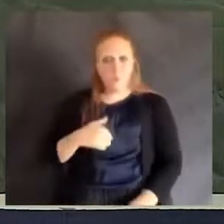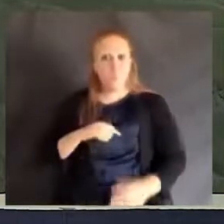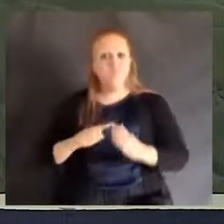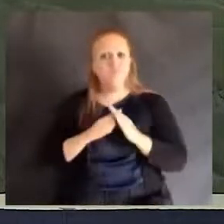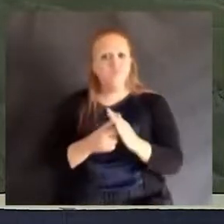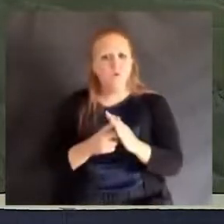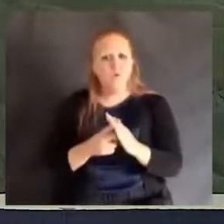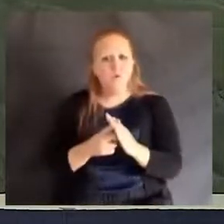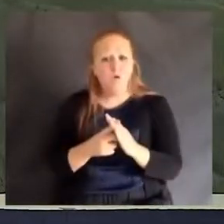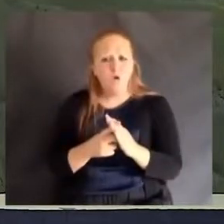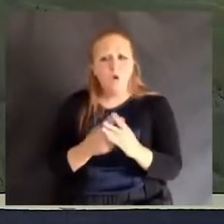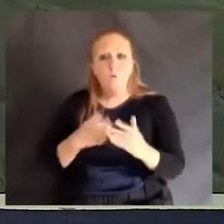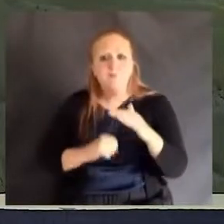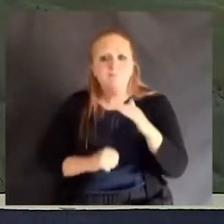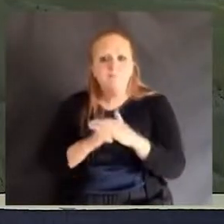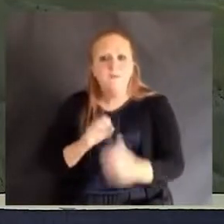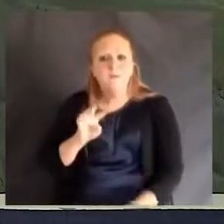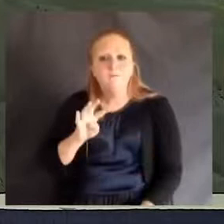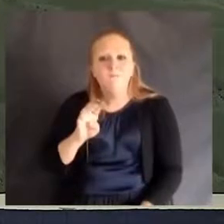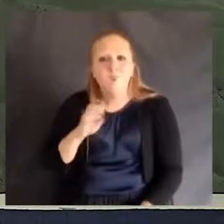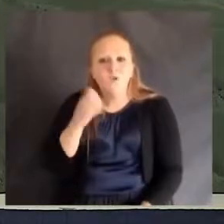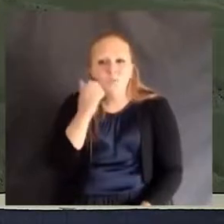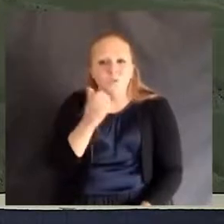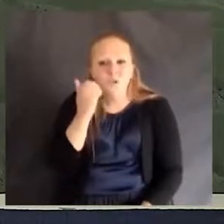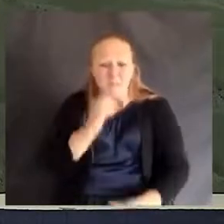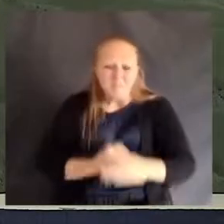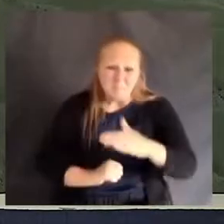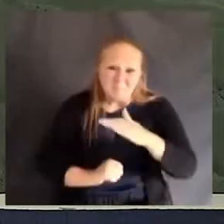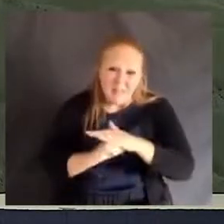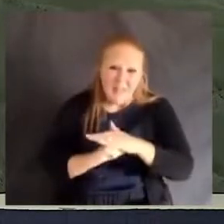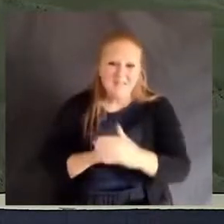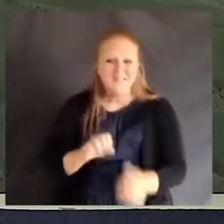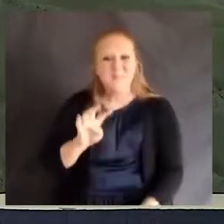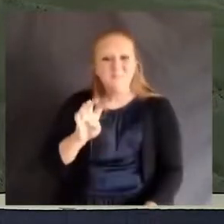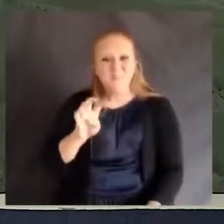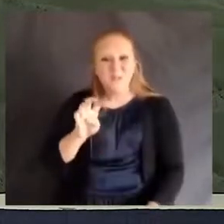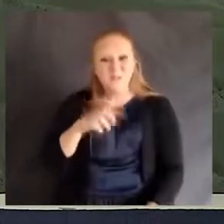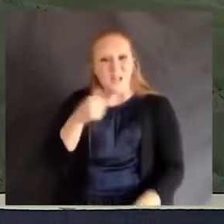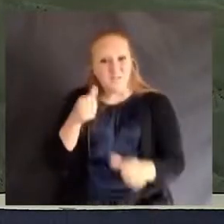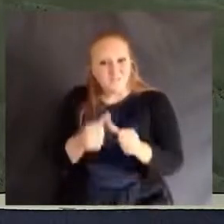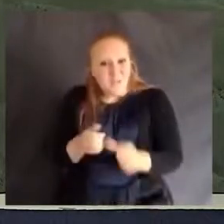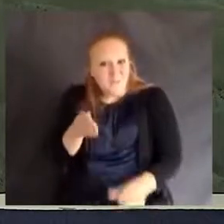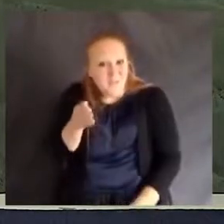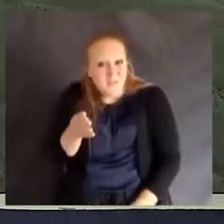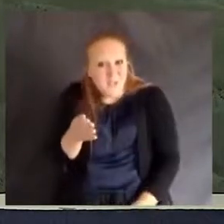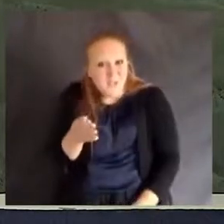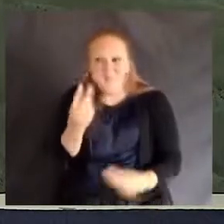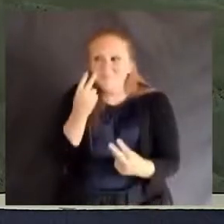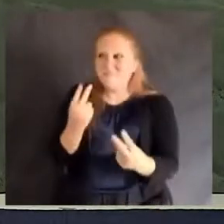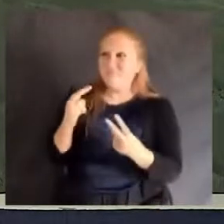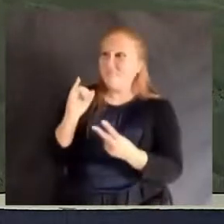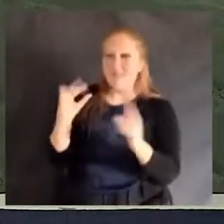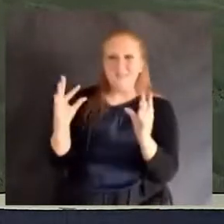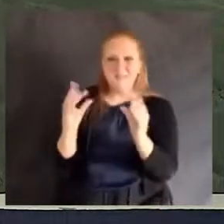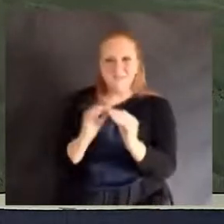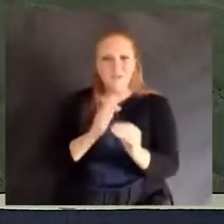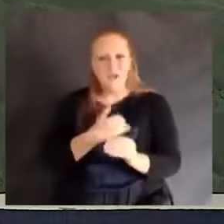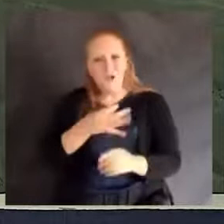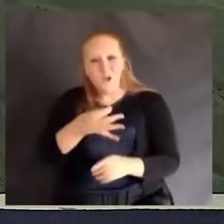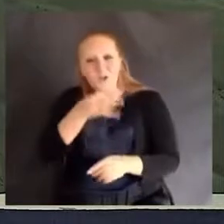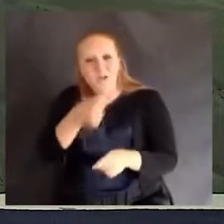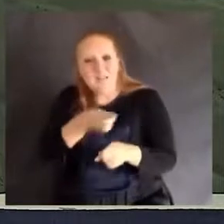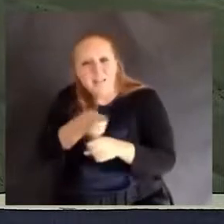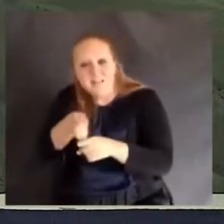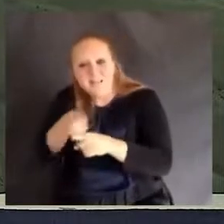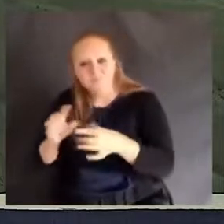day? 400. Max. I remember sitting in the meeting with all the experts. Well, if we